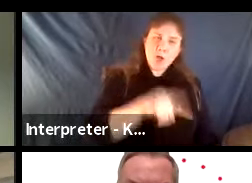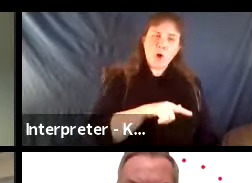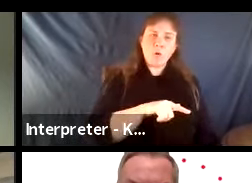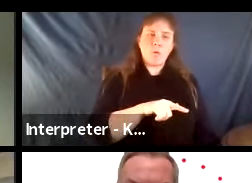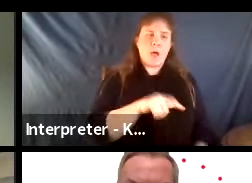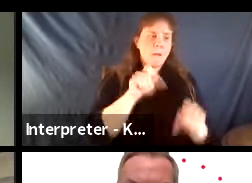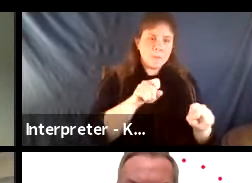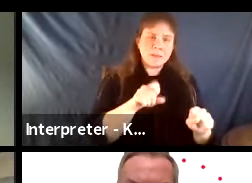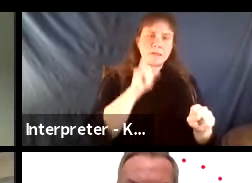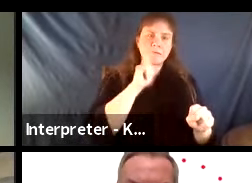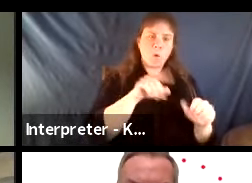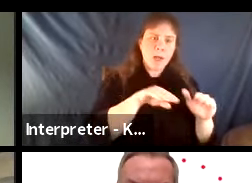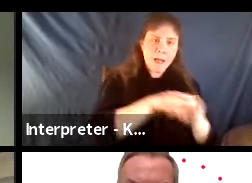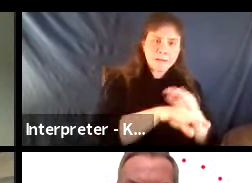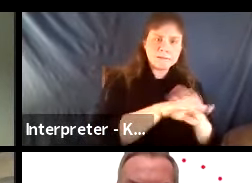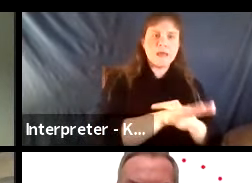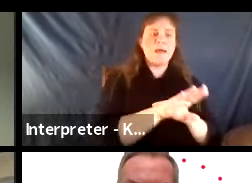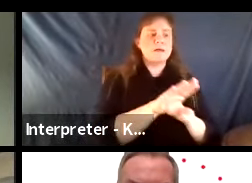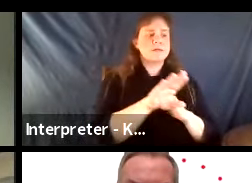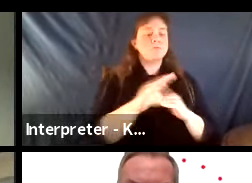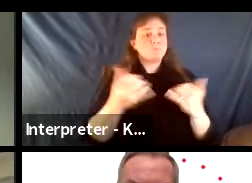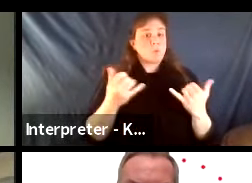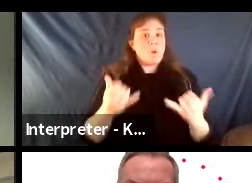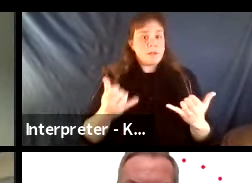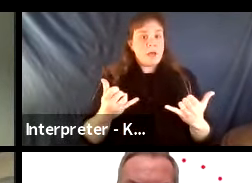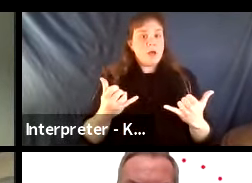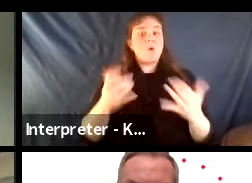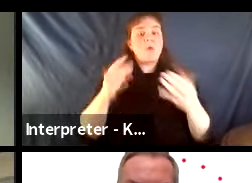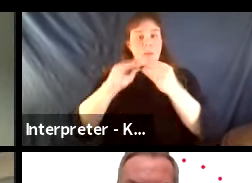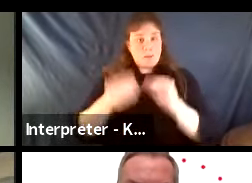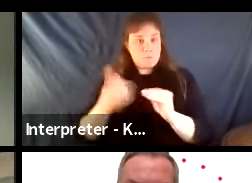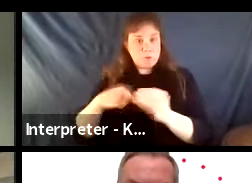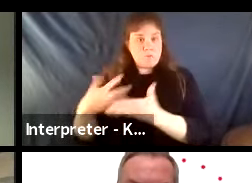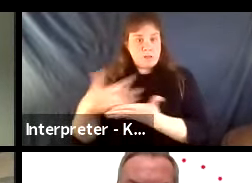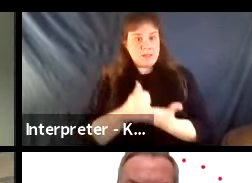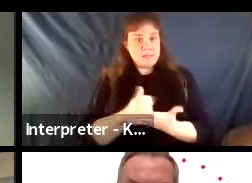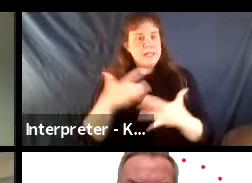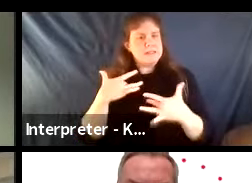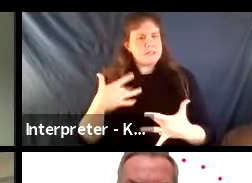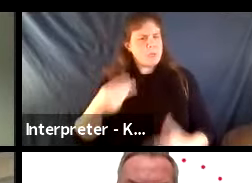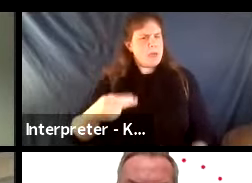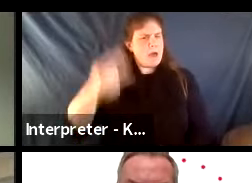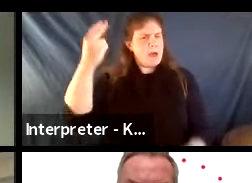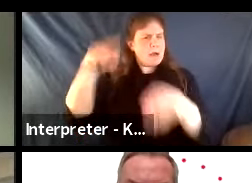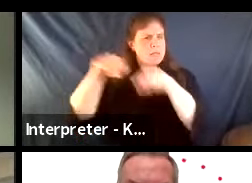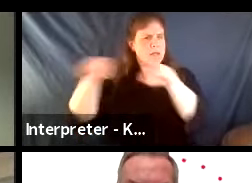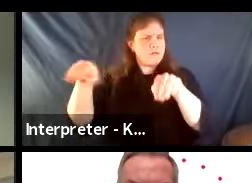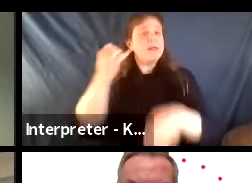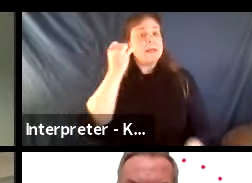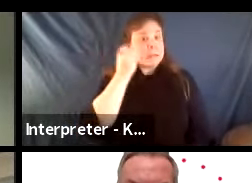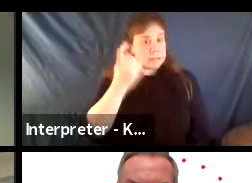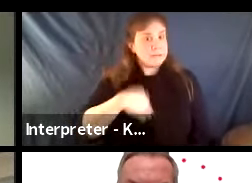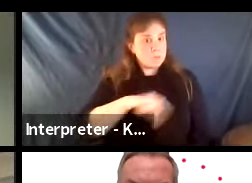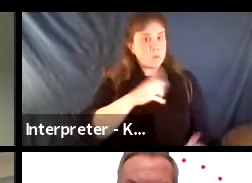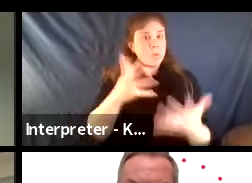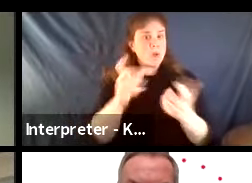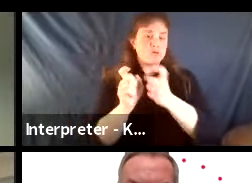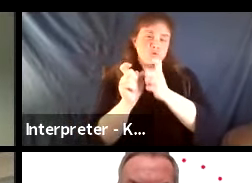providing is relatively high level, and so if we want to be able to break it down by zip code, if we want to be able